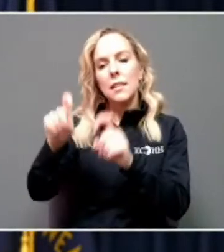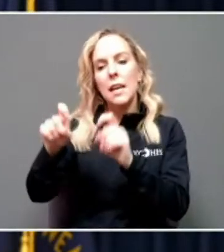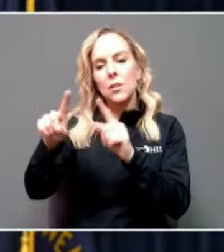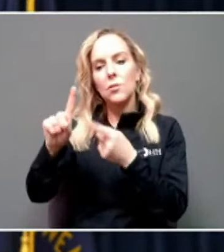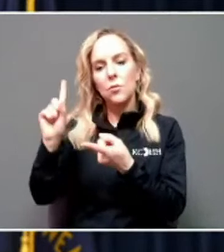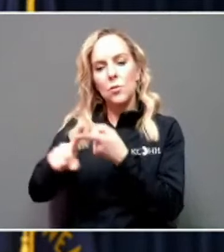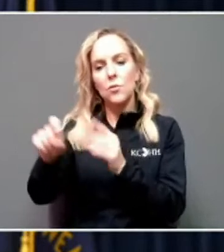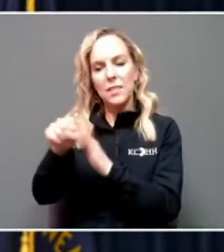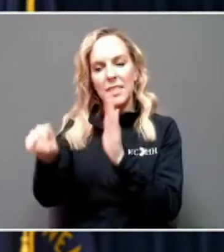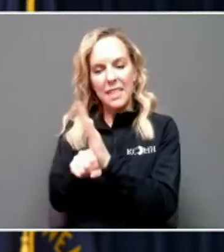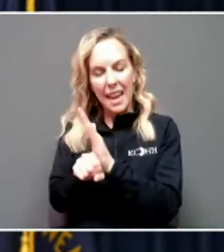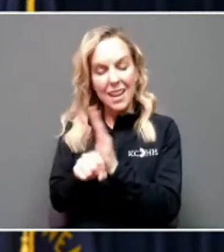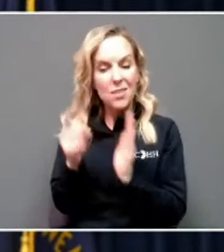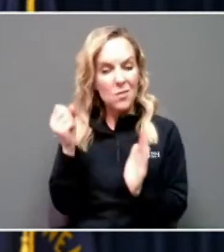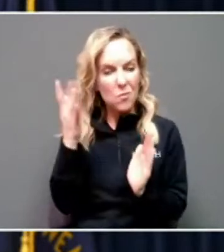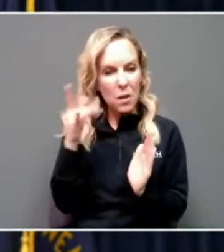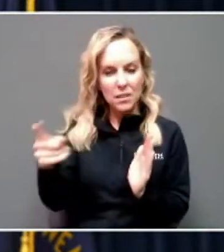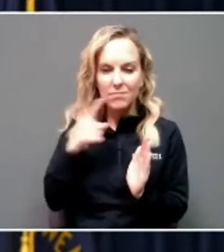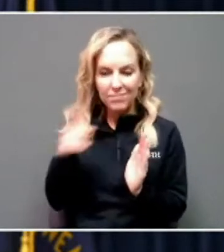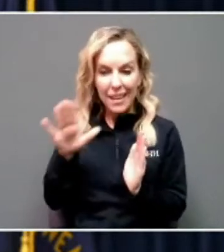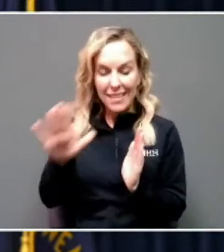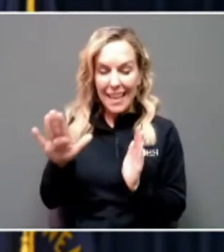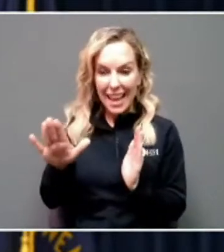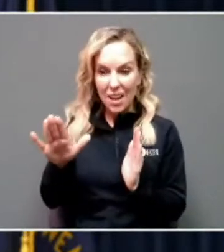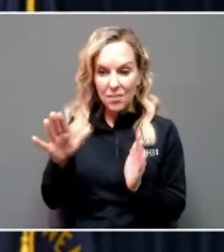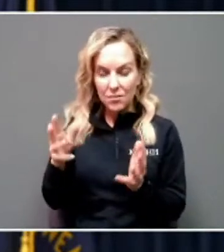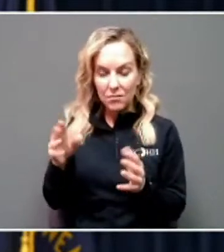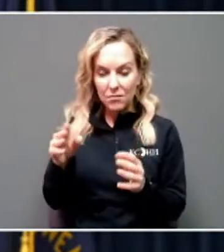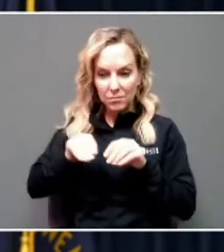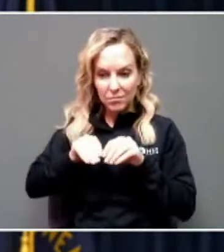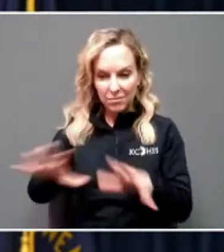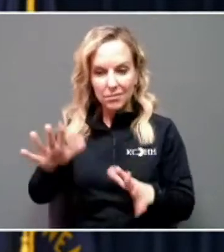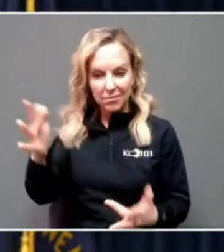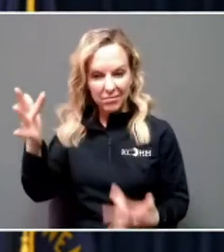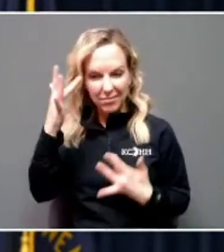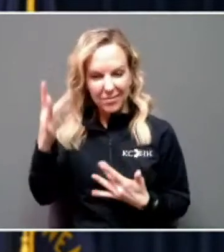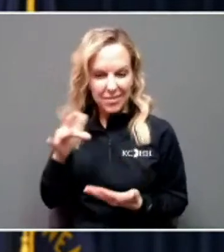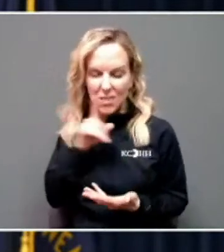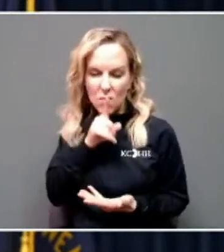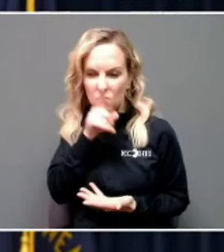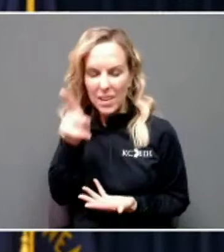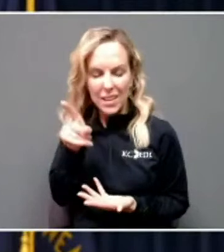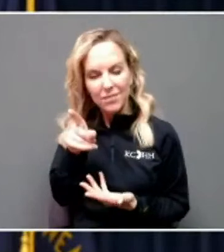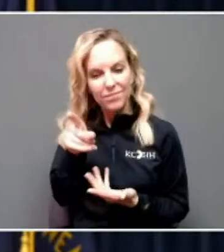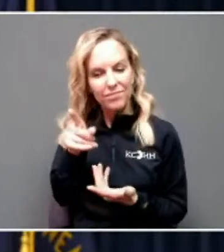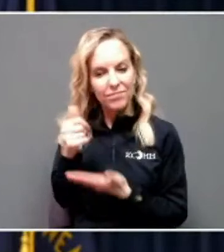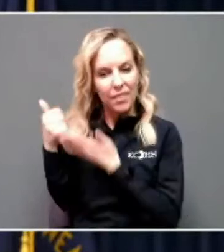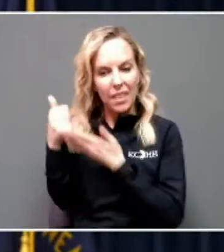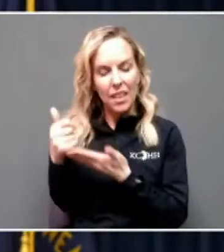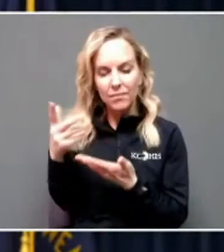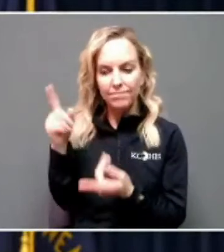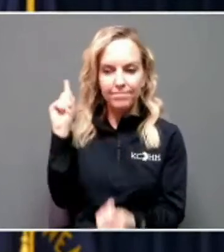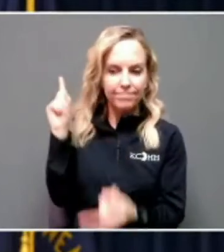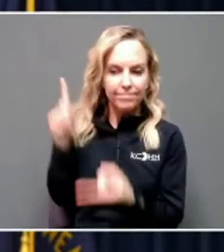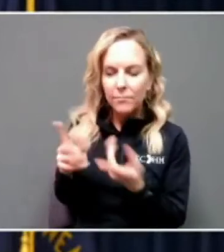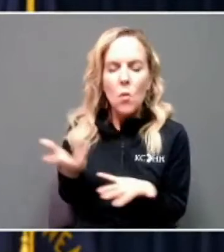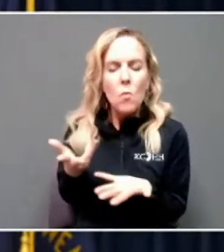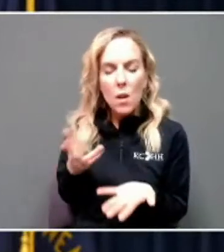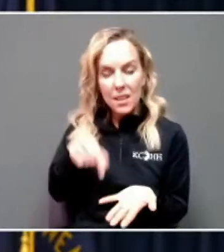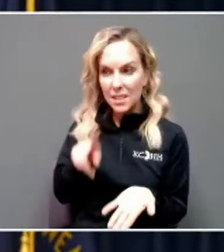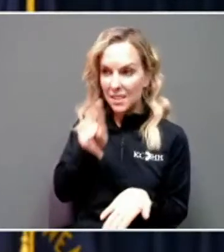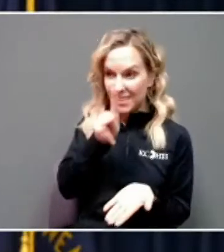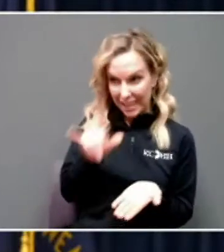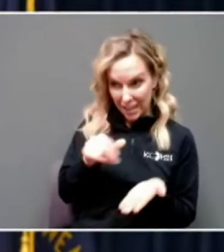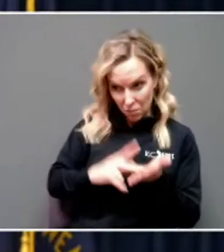little impact with so much infection. What is Kentucky's current stance on this program, and are there still enough